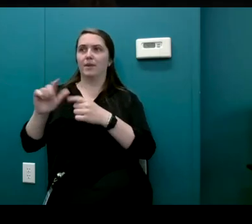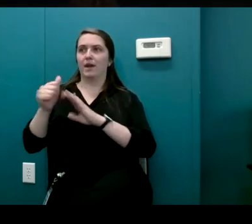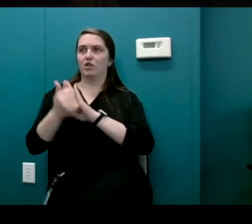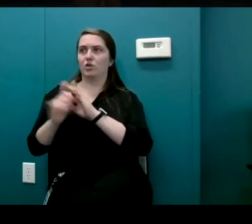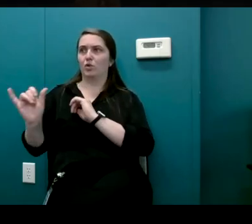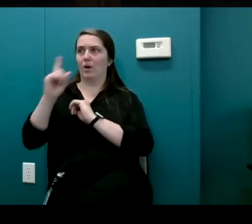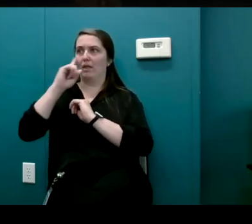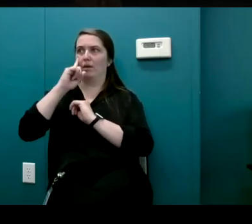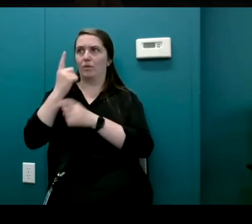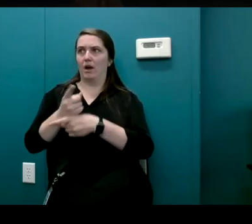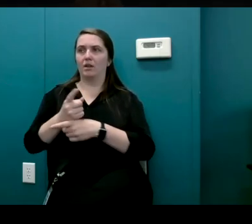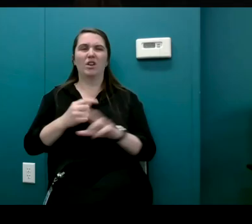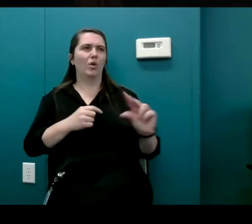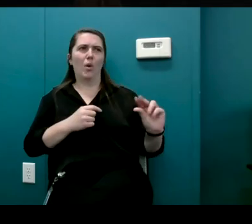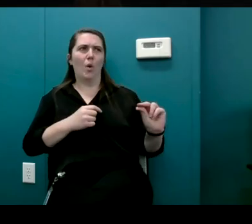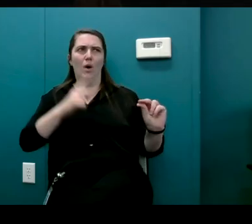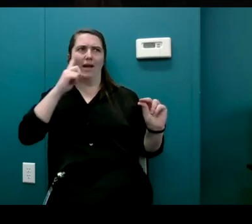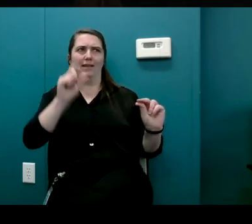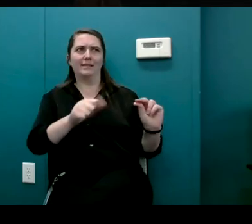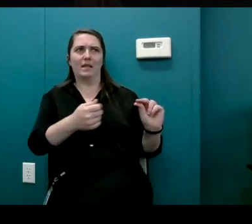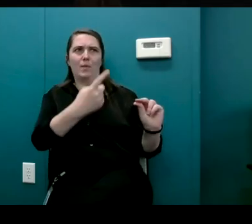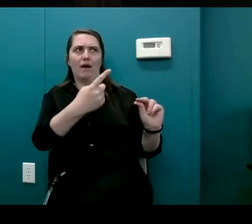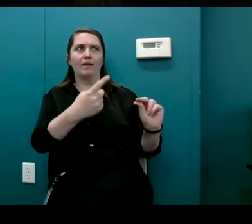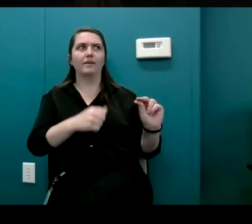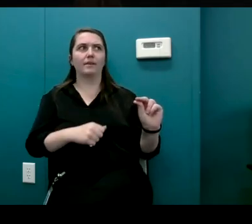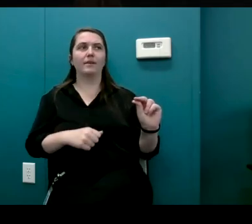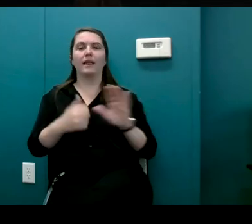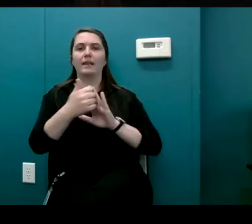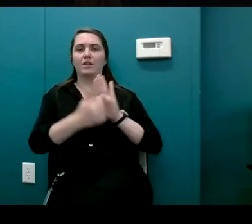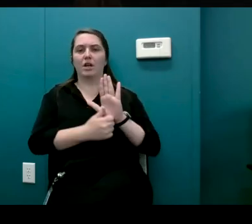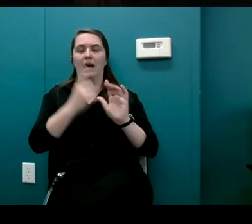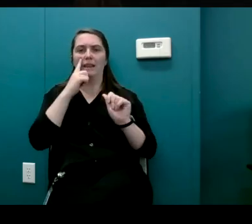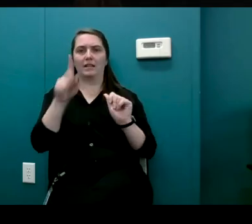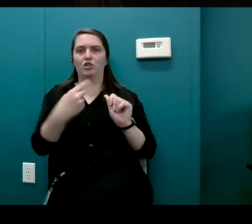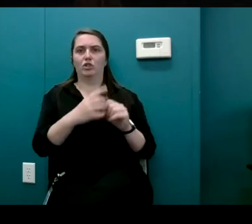thing? Is it on the agenda? No, I don't think it's on the The agenda. agenda, I think, just has